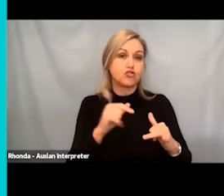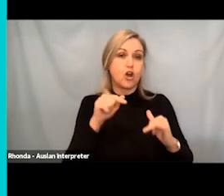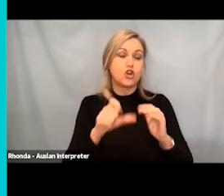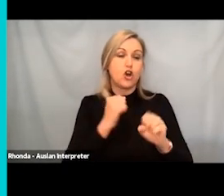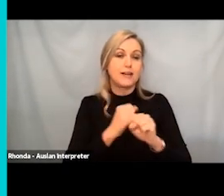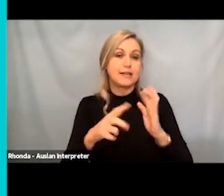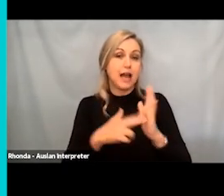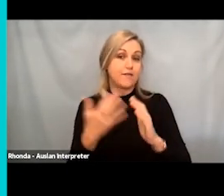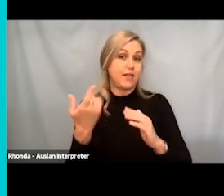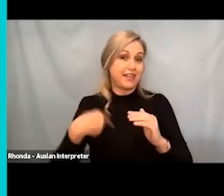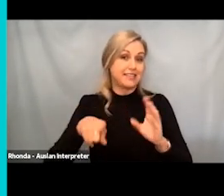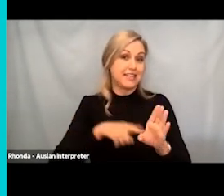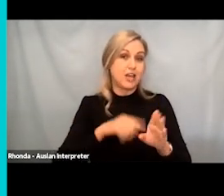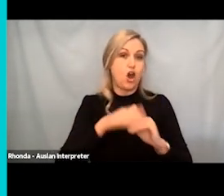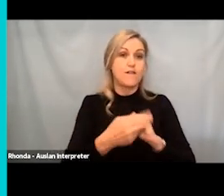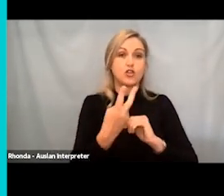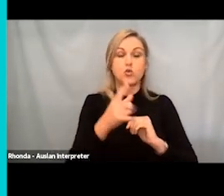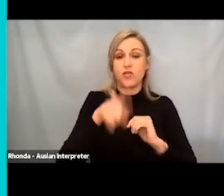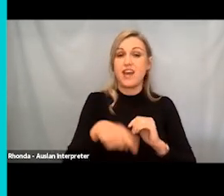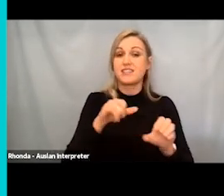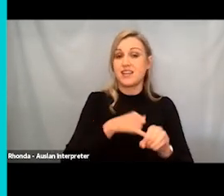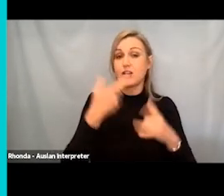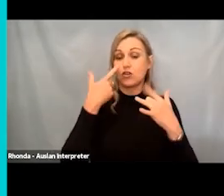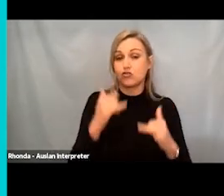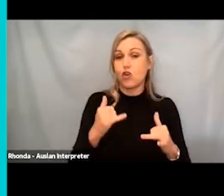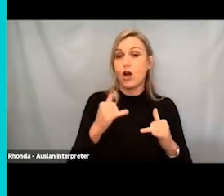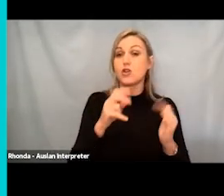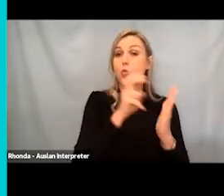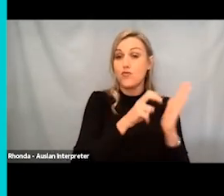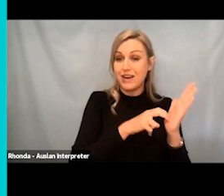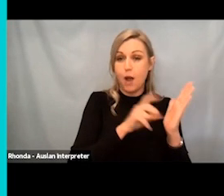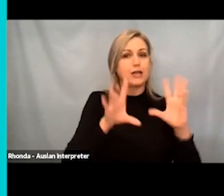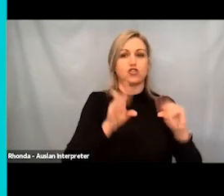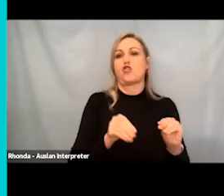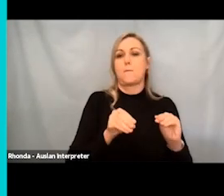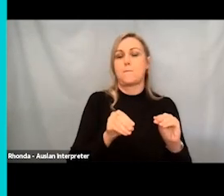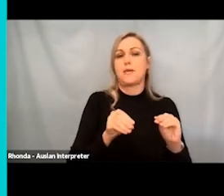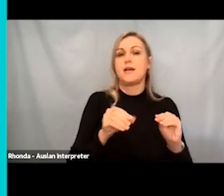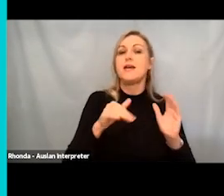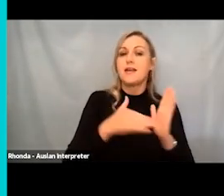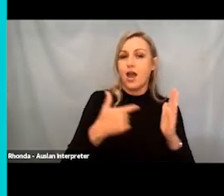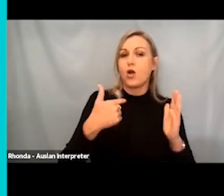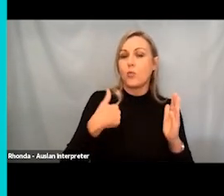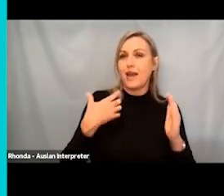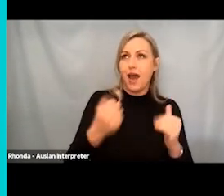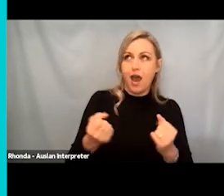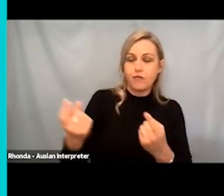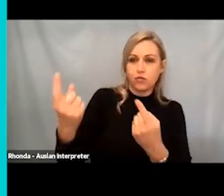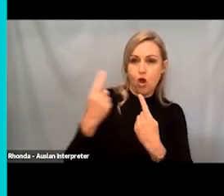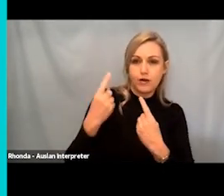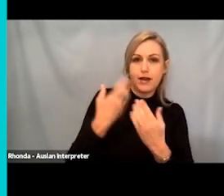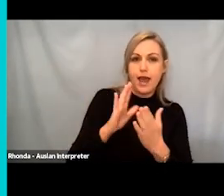earlier this year, more than 2,000 clinical trials which had been registered were stopped. And we now have some consensus guidance on how to report